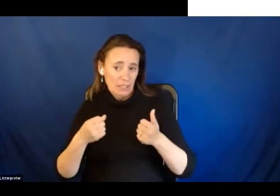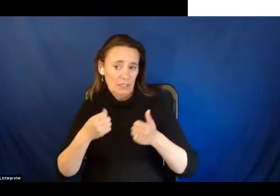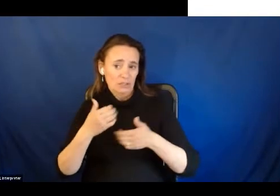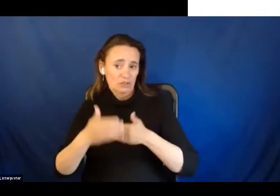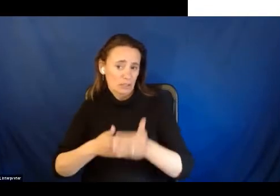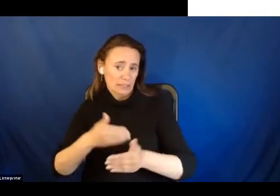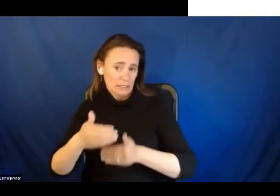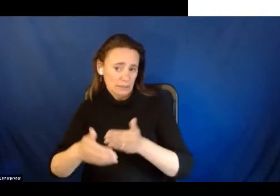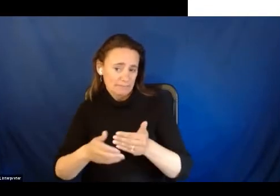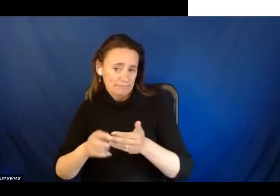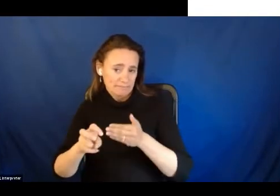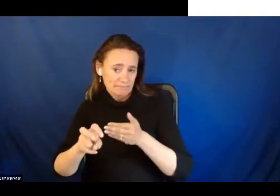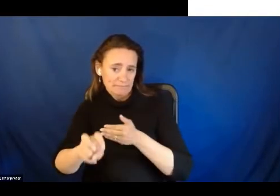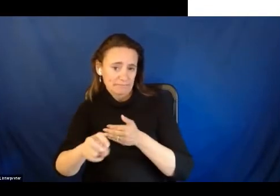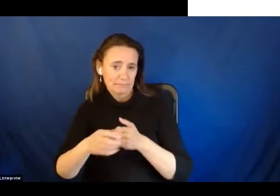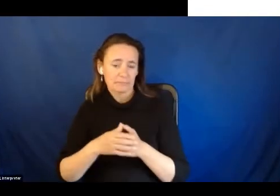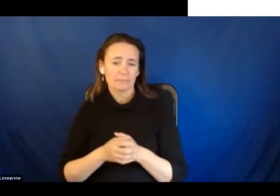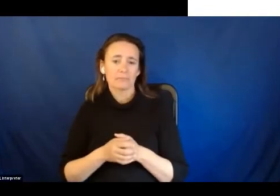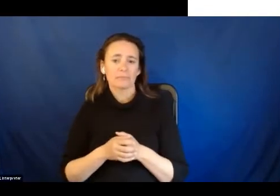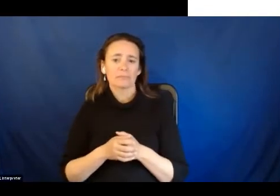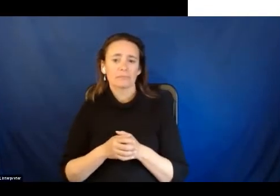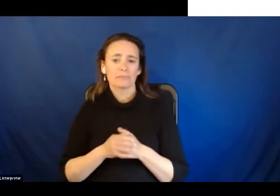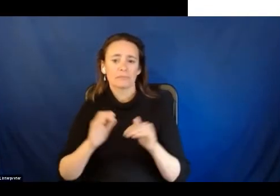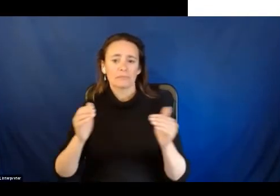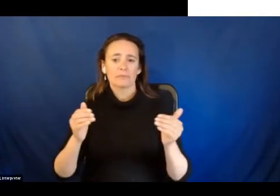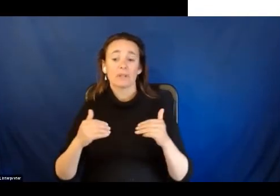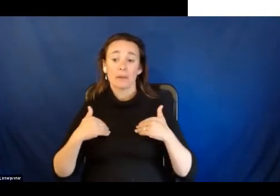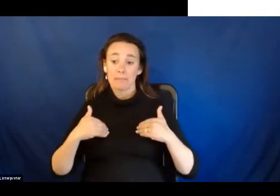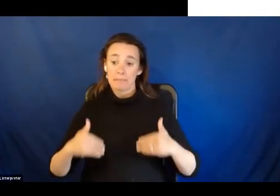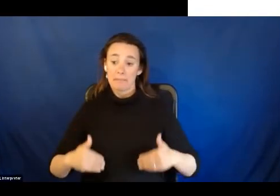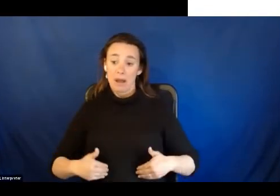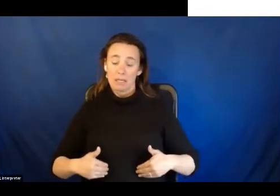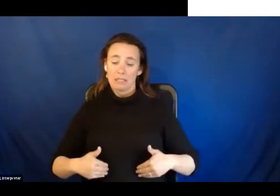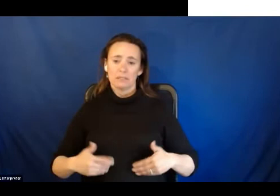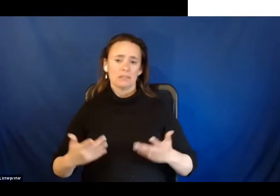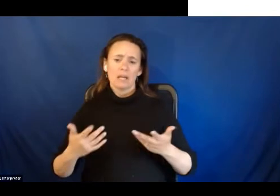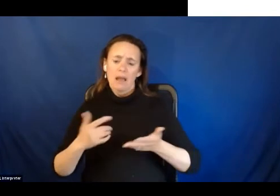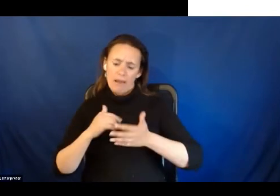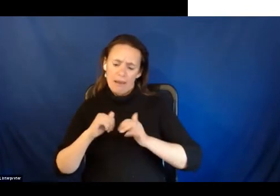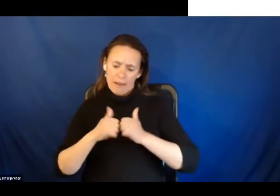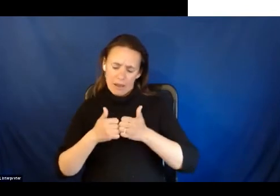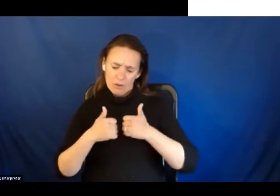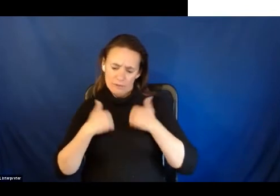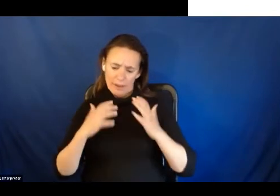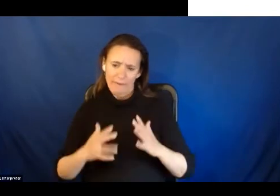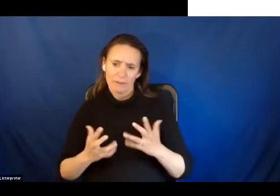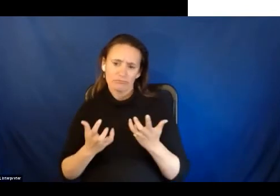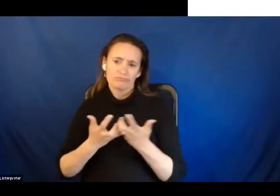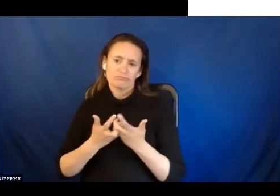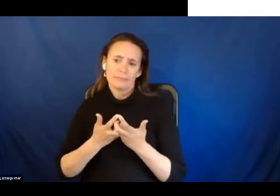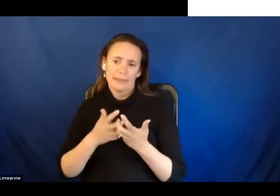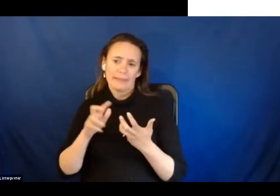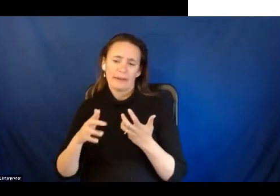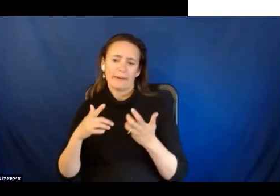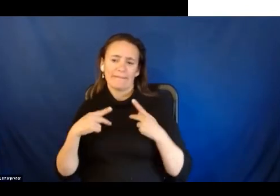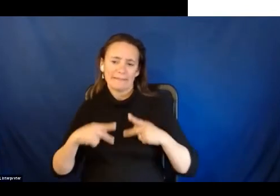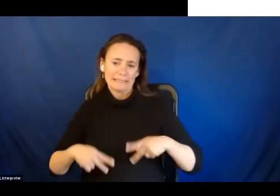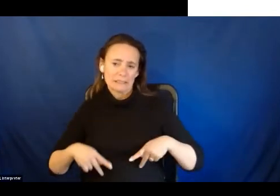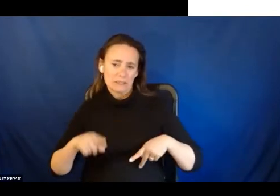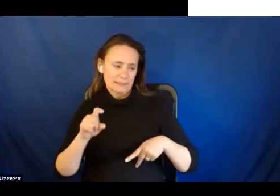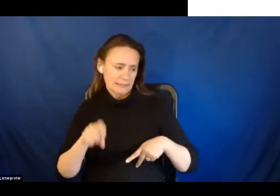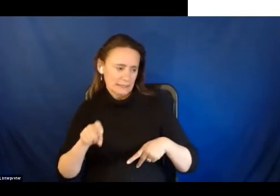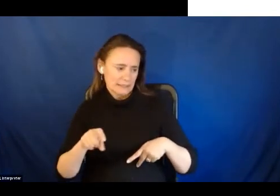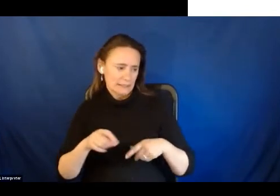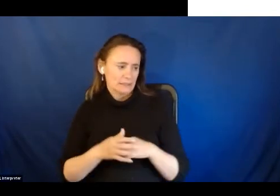Body, what are some resources that can help survivors meet their physical needs? What would help them feel more comfortable or in tune with their